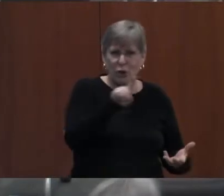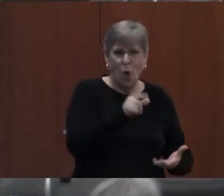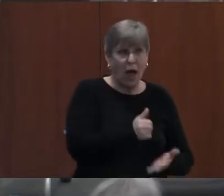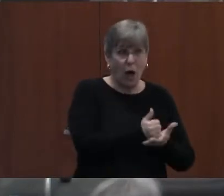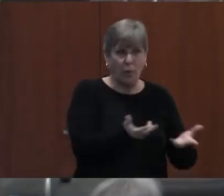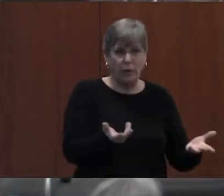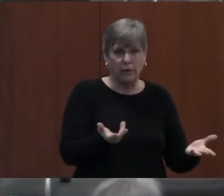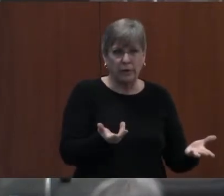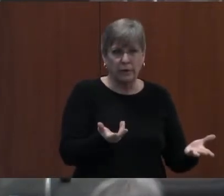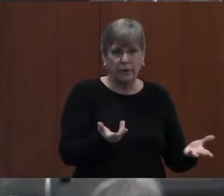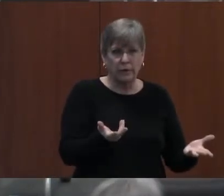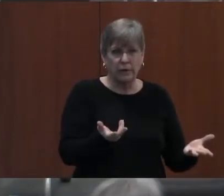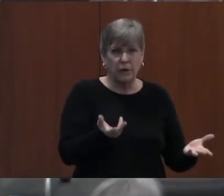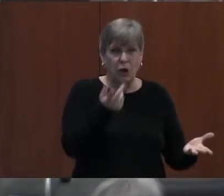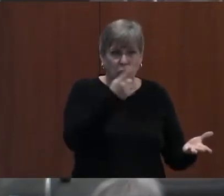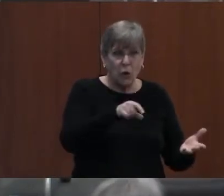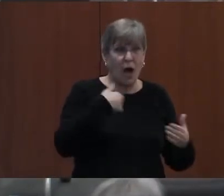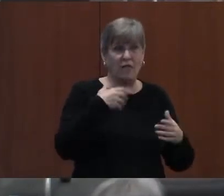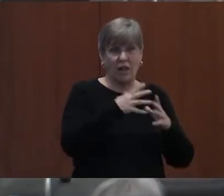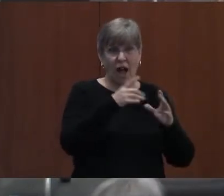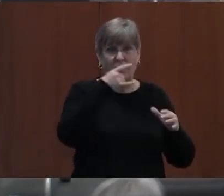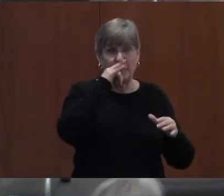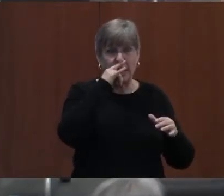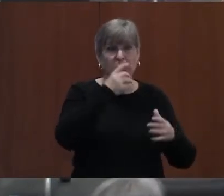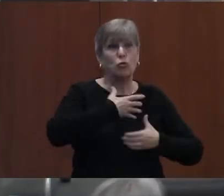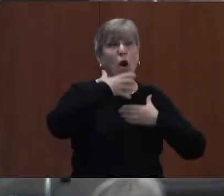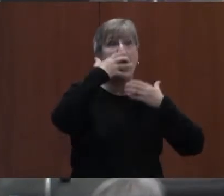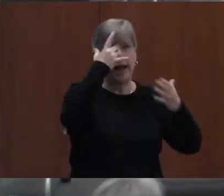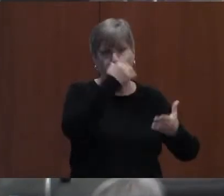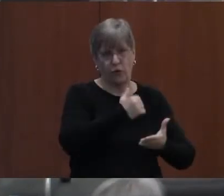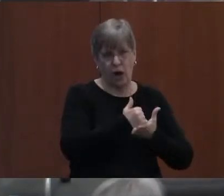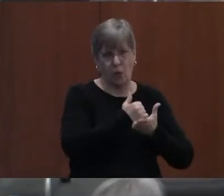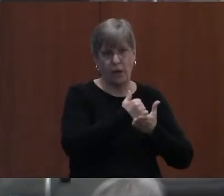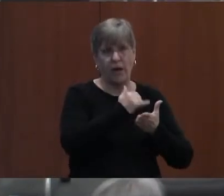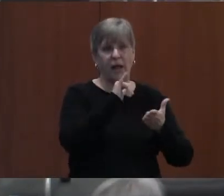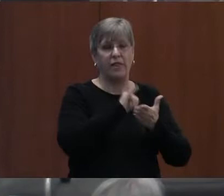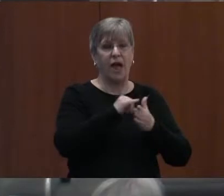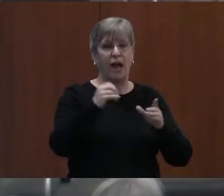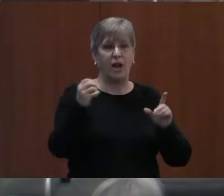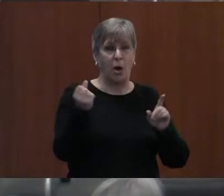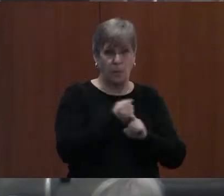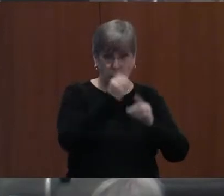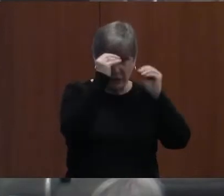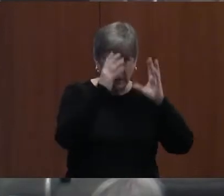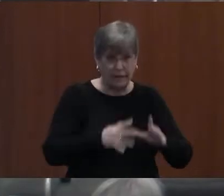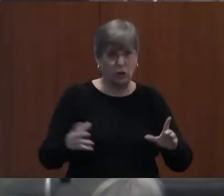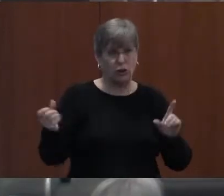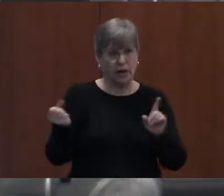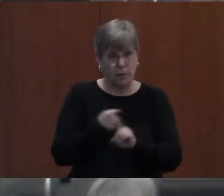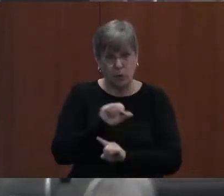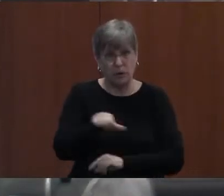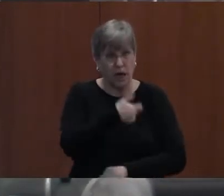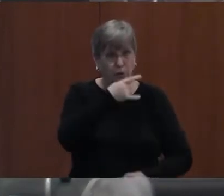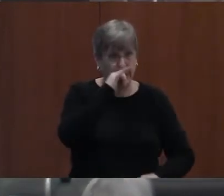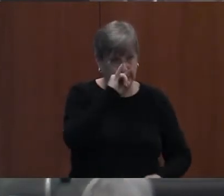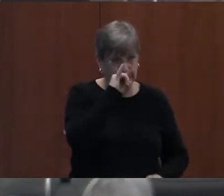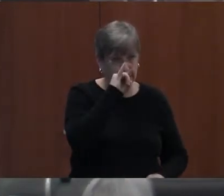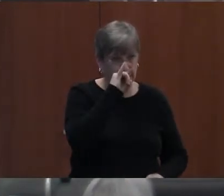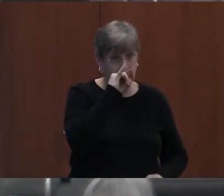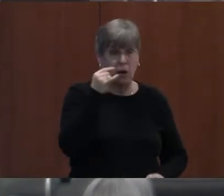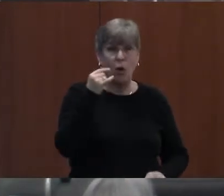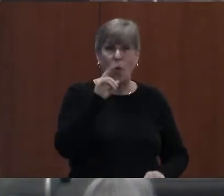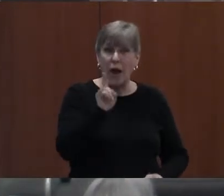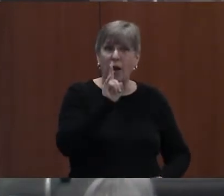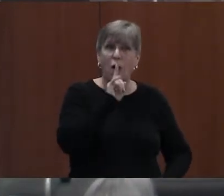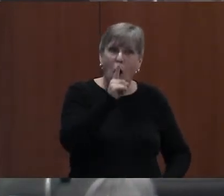help? You have a lot of kids crying out for help that abuse the teachers, that abuse other kids. Where